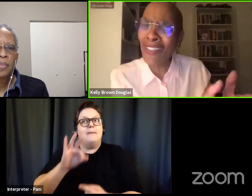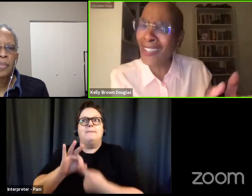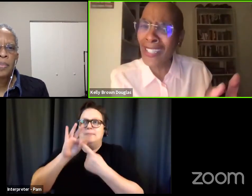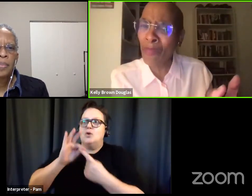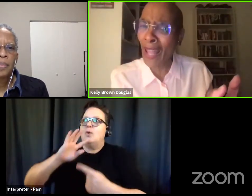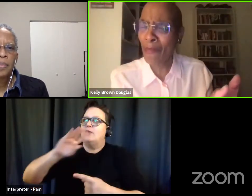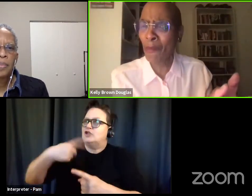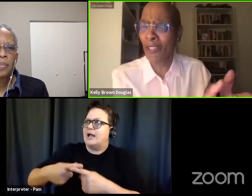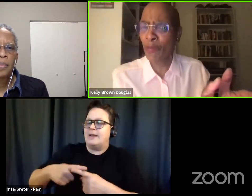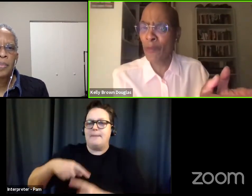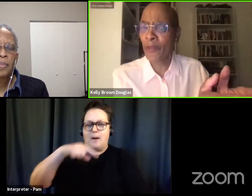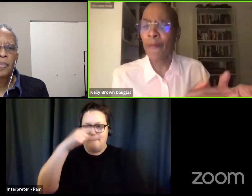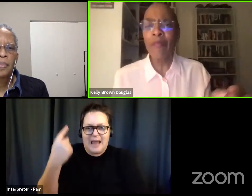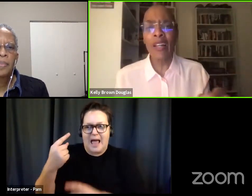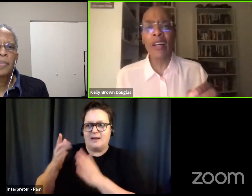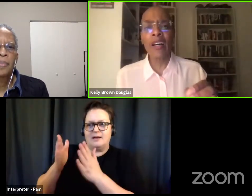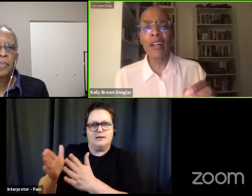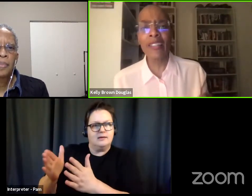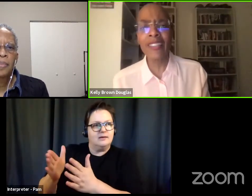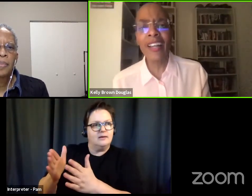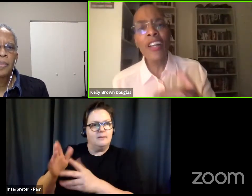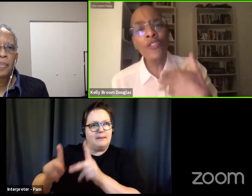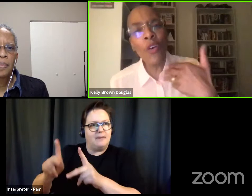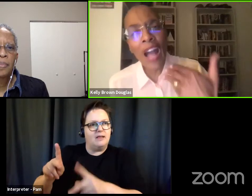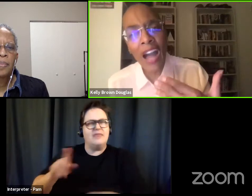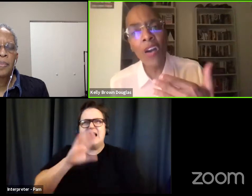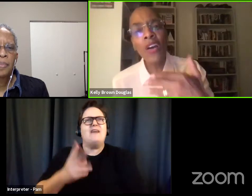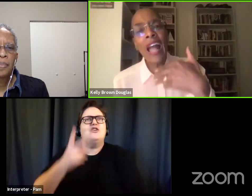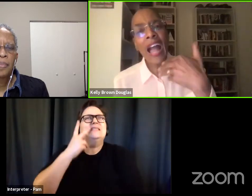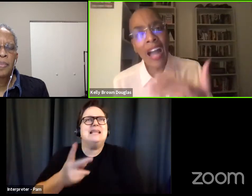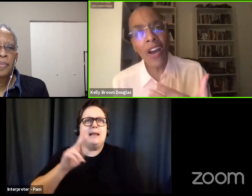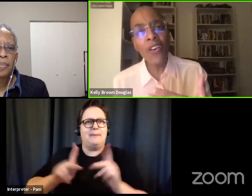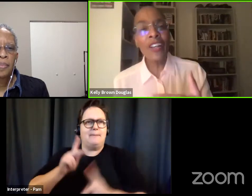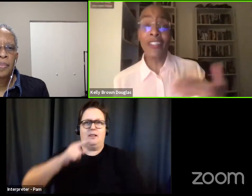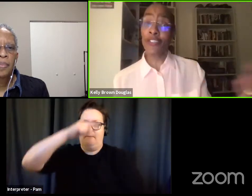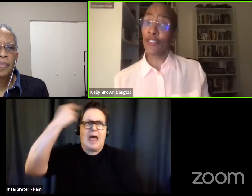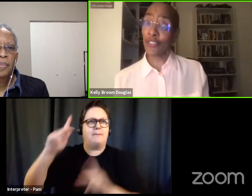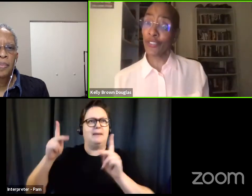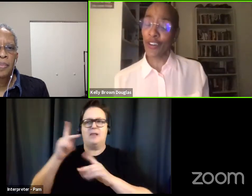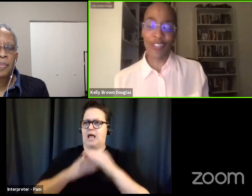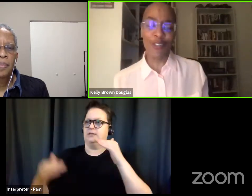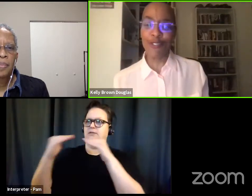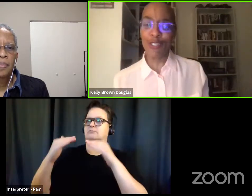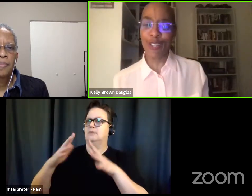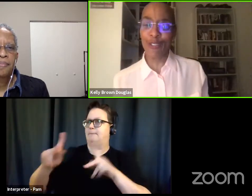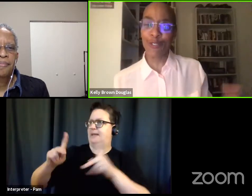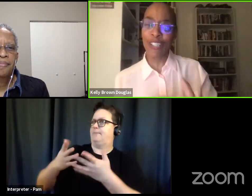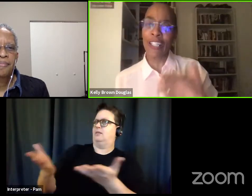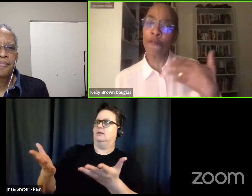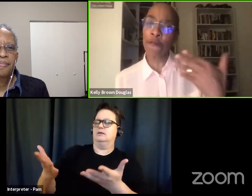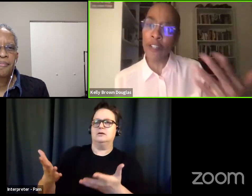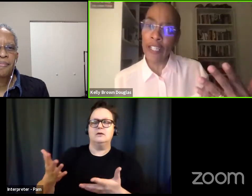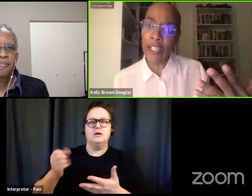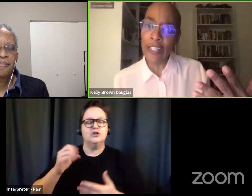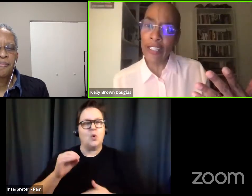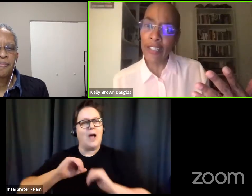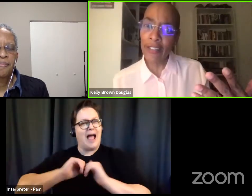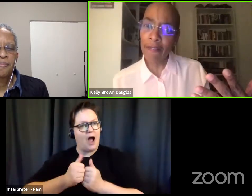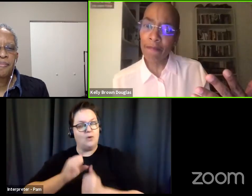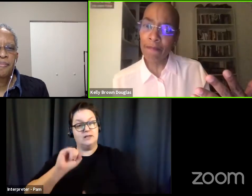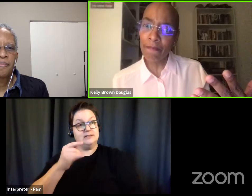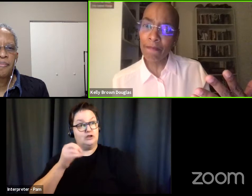They never see Black people as people. So how does a Siddhartha, as you tell the story, get